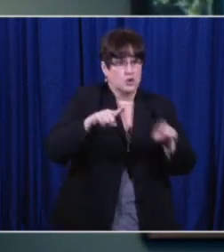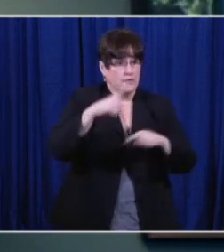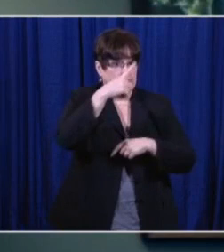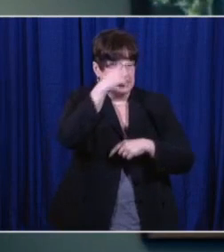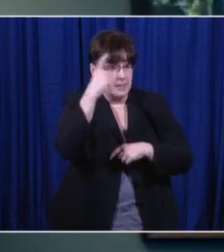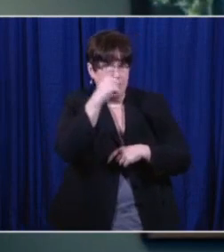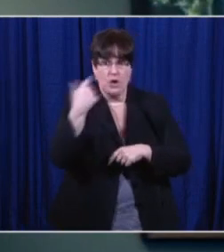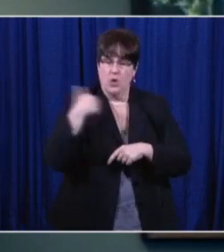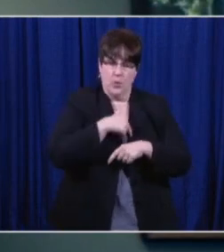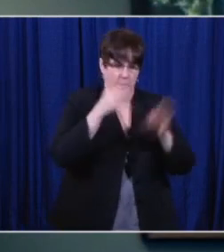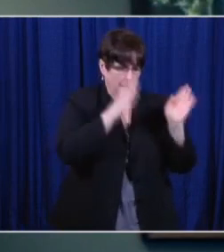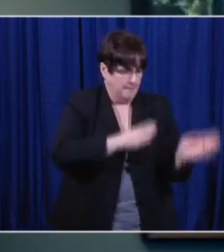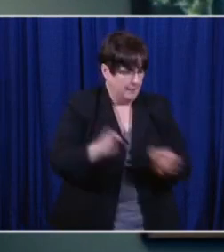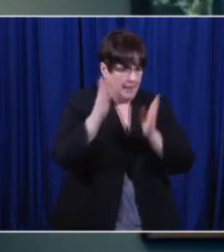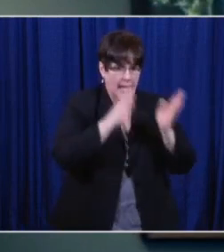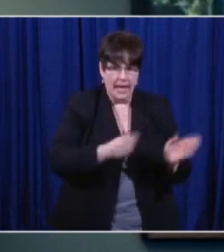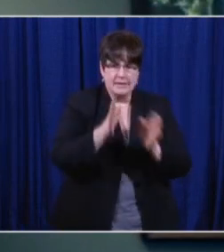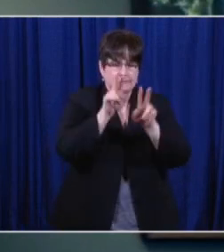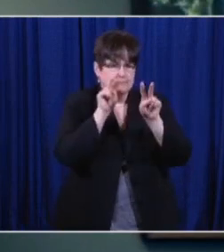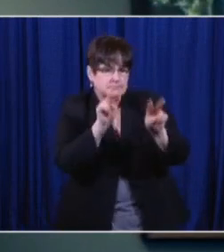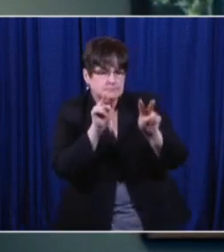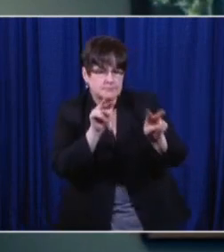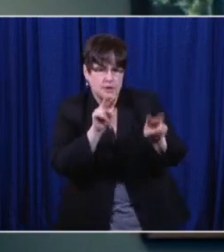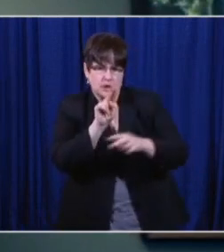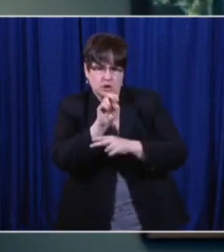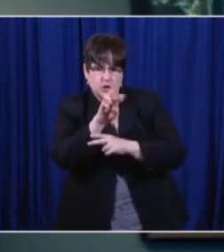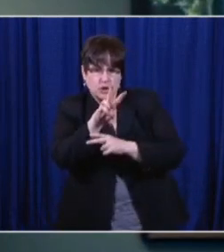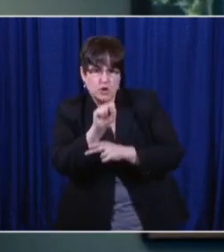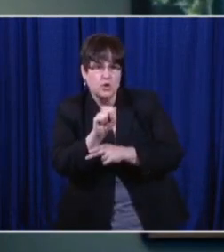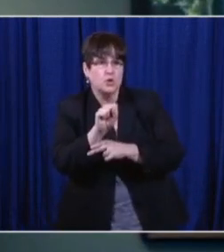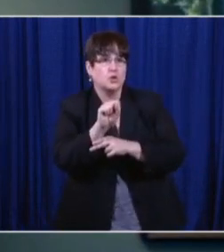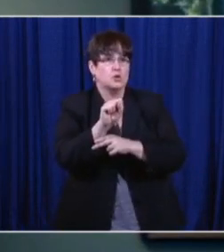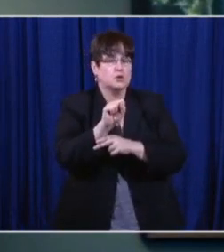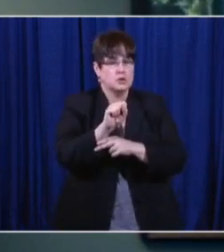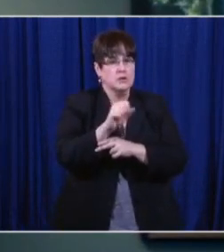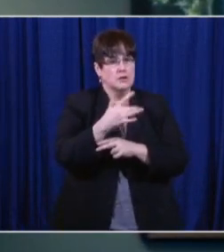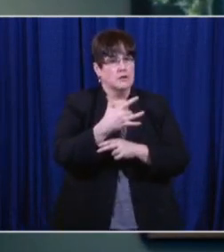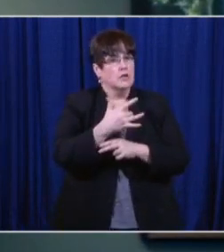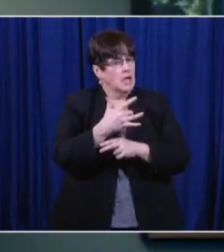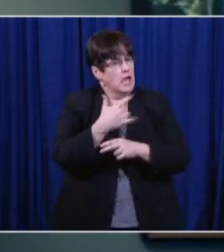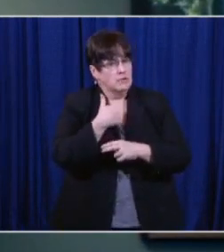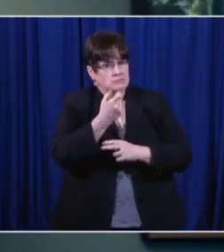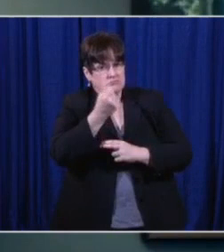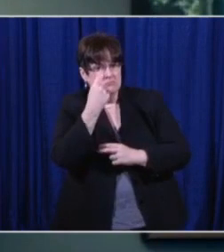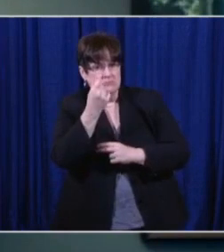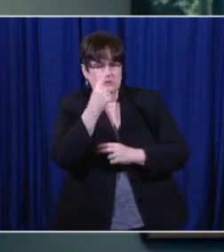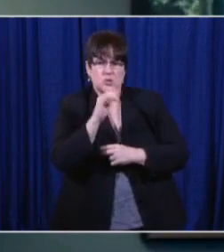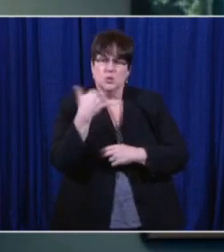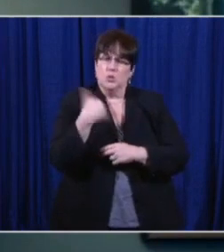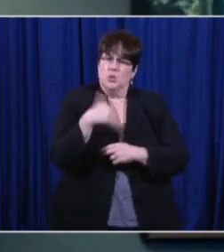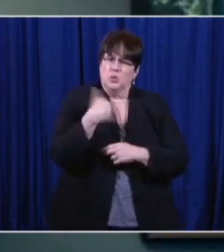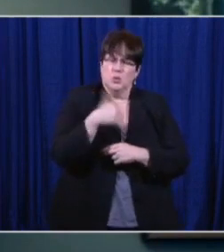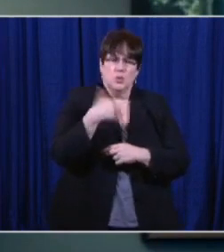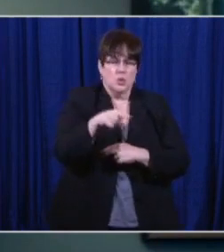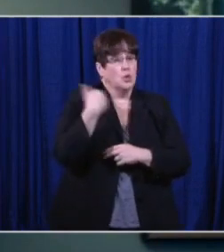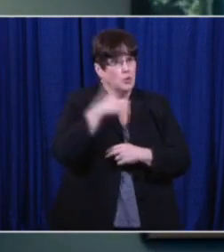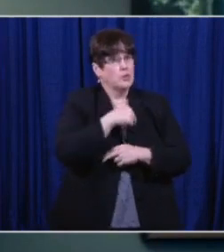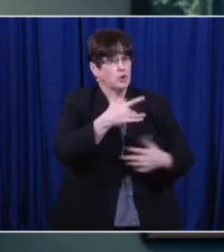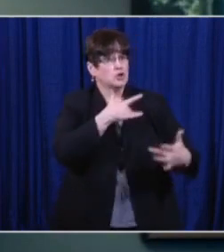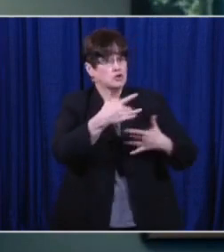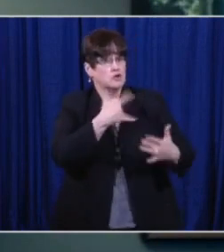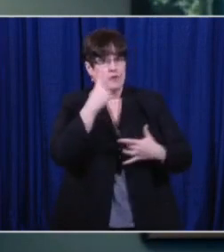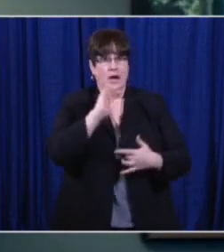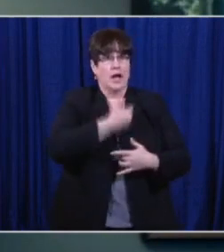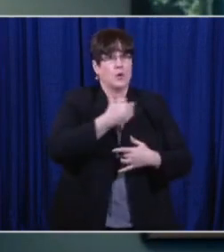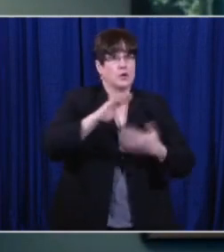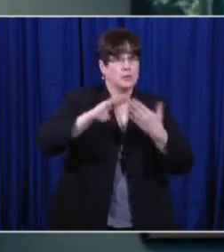prepared and we planned and we watched the news, and we were all pretty concerned about what things could look like in our community. And